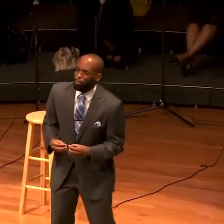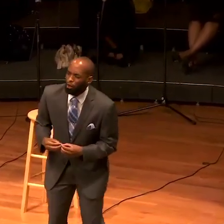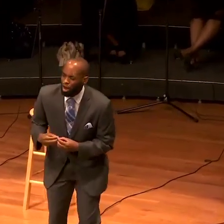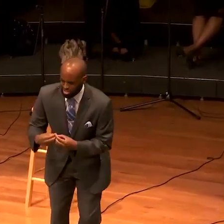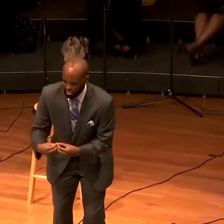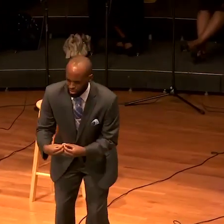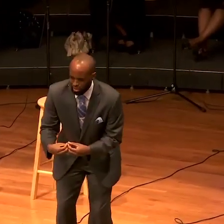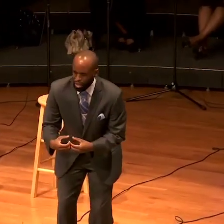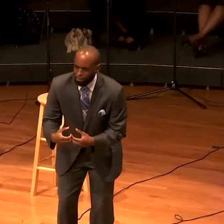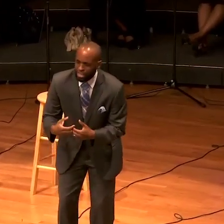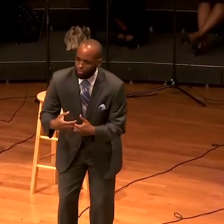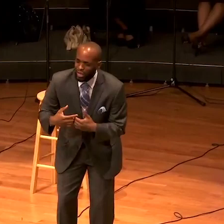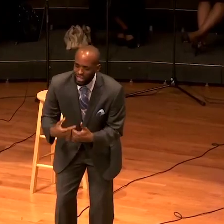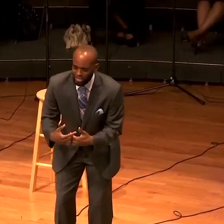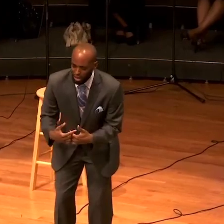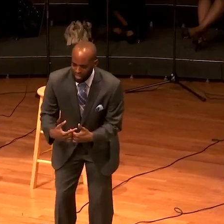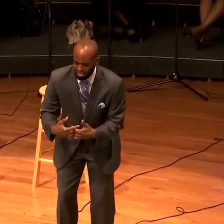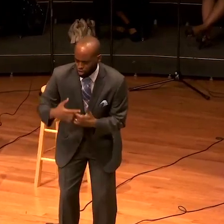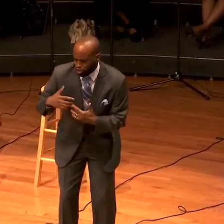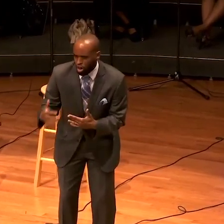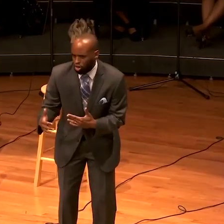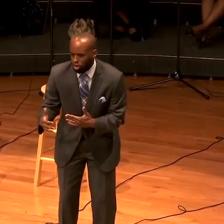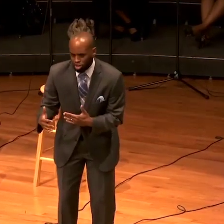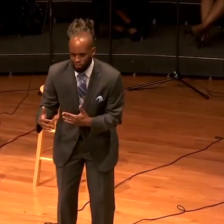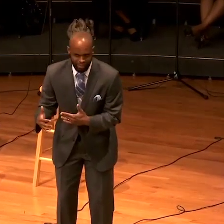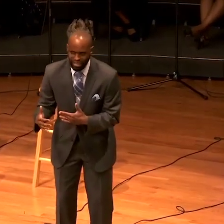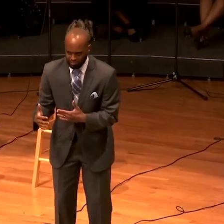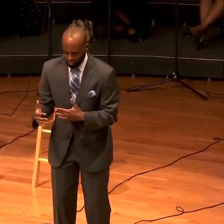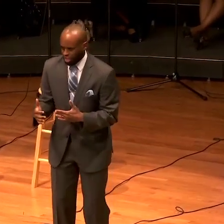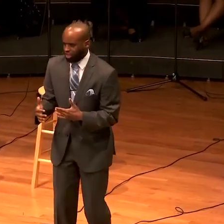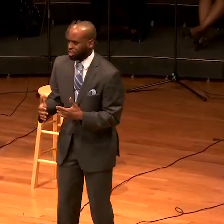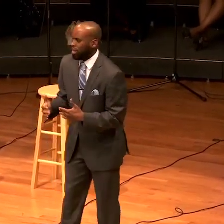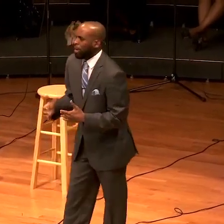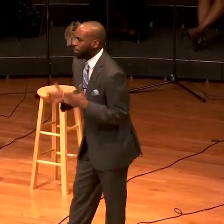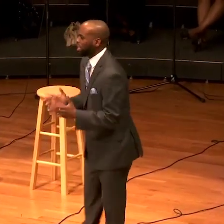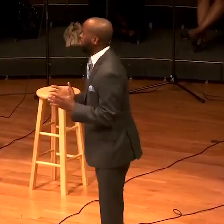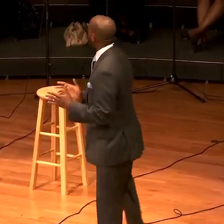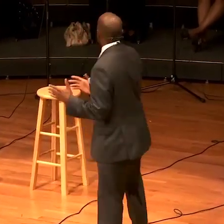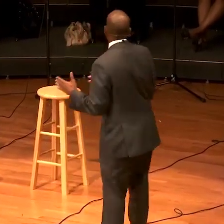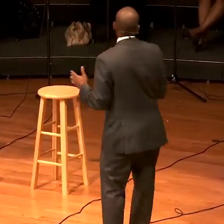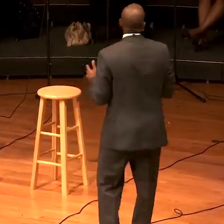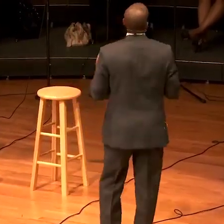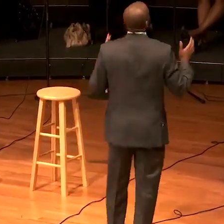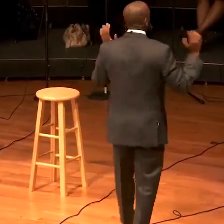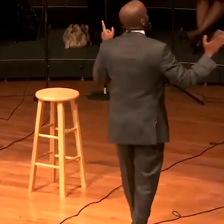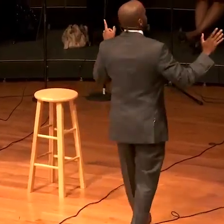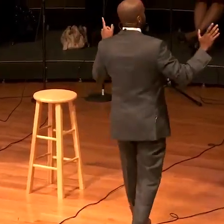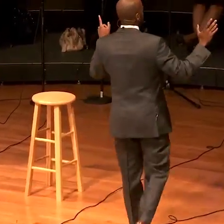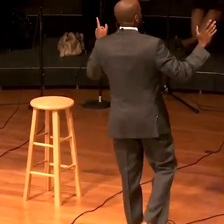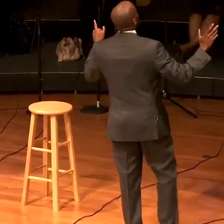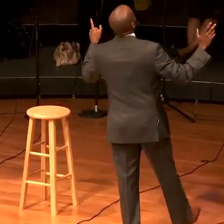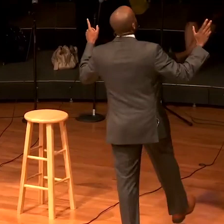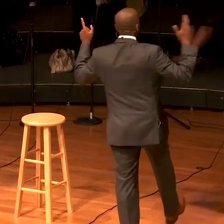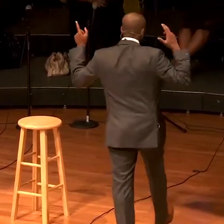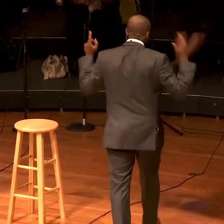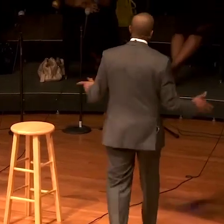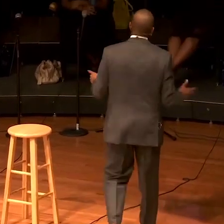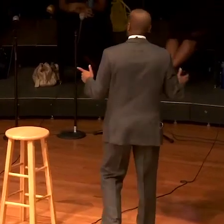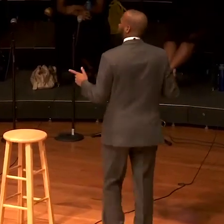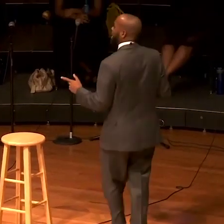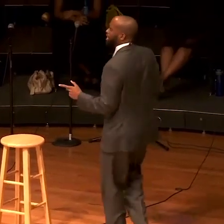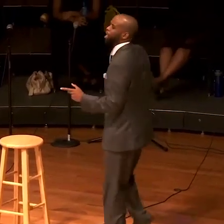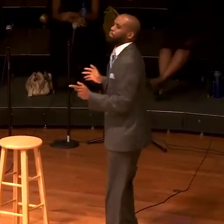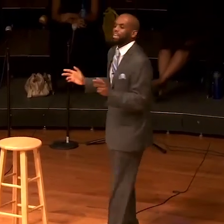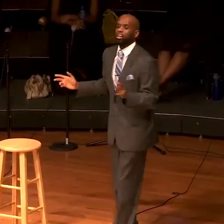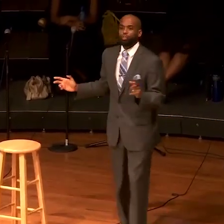And I want to pause here because we need to come against a stronghold currently in the church. Many of us feel great. We feel